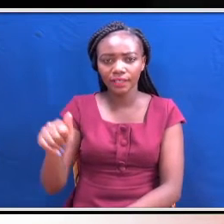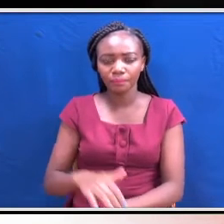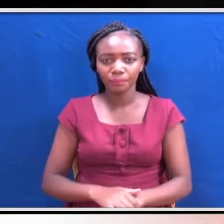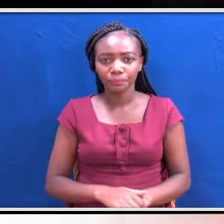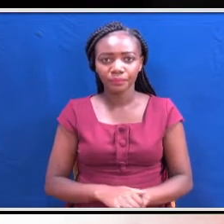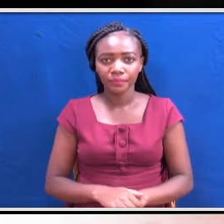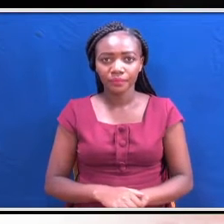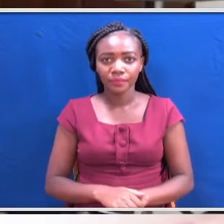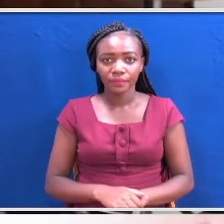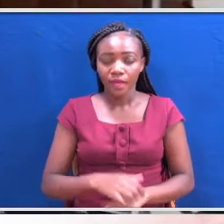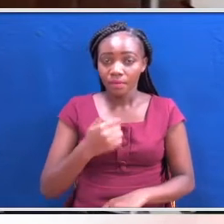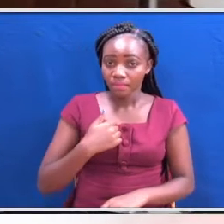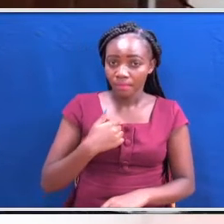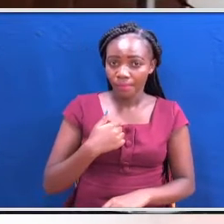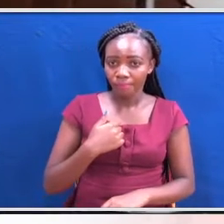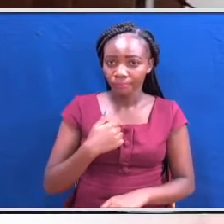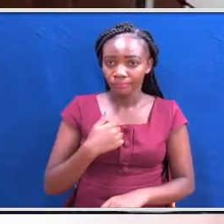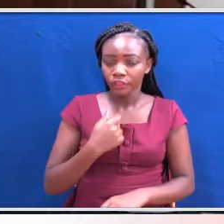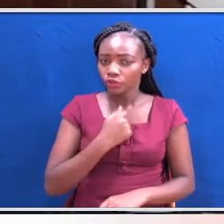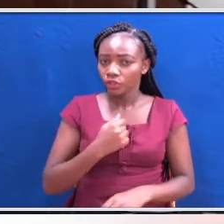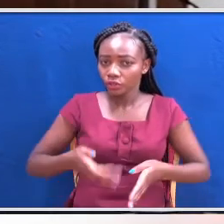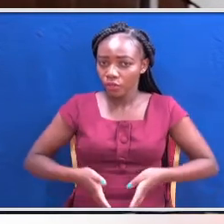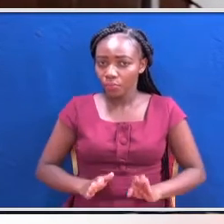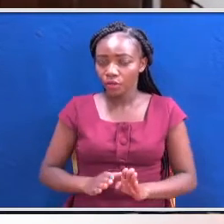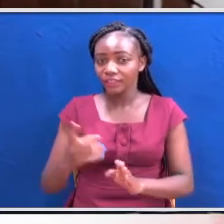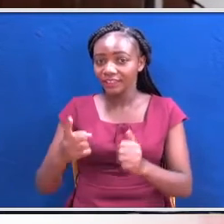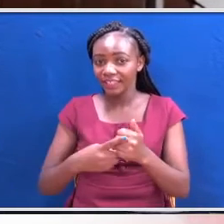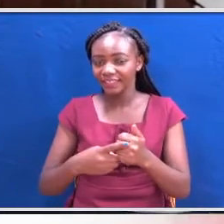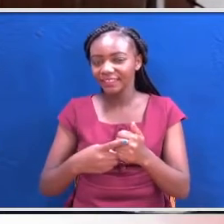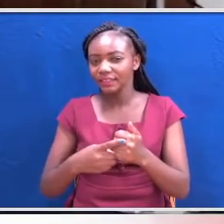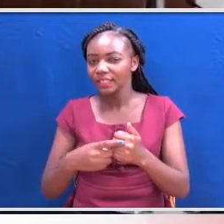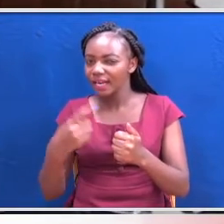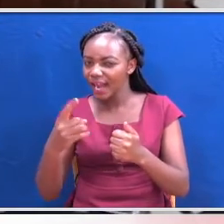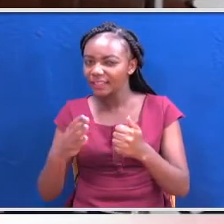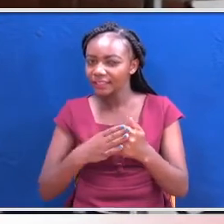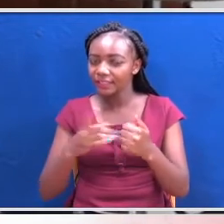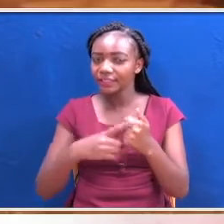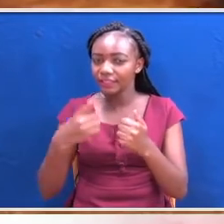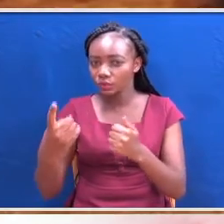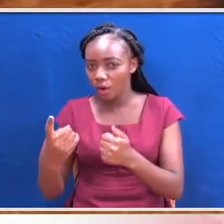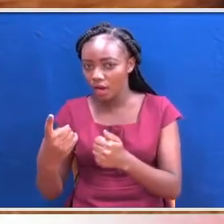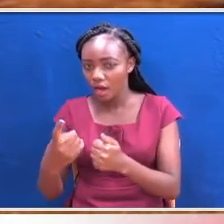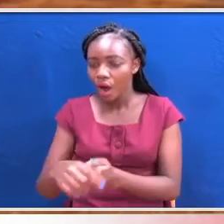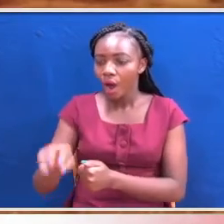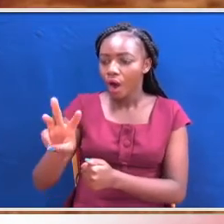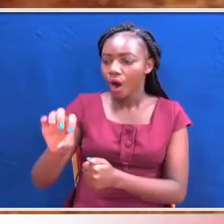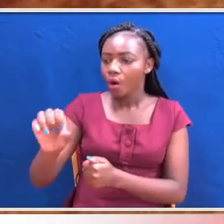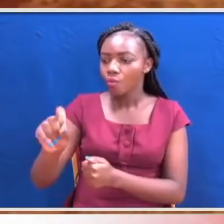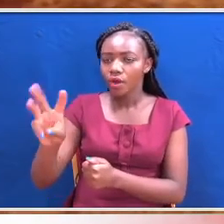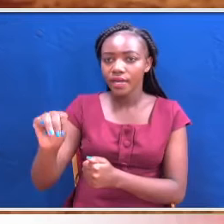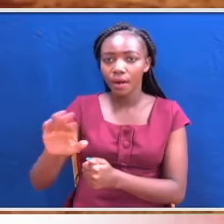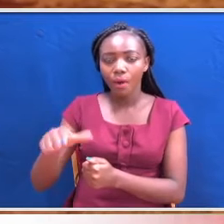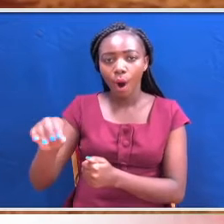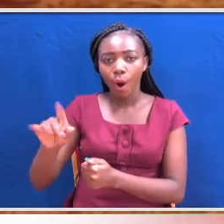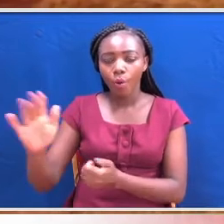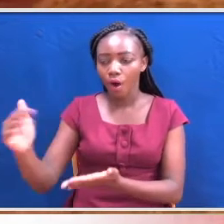of the Court of Appeal. Born in 1961 in Siaya County, Justice William Ouko was appointed president